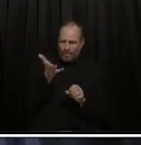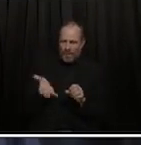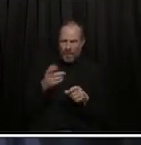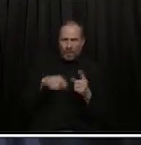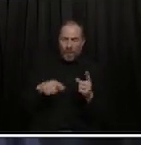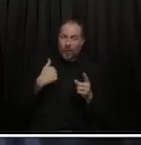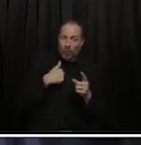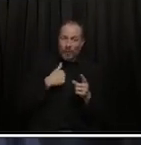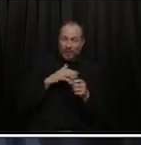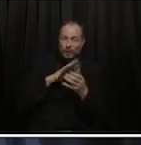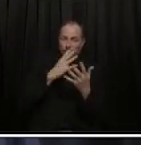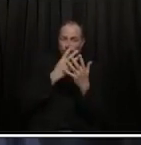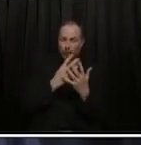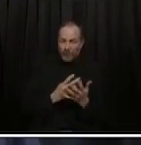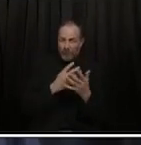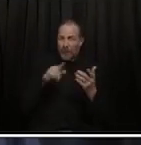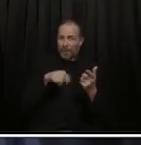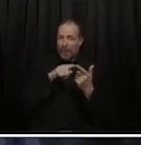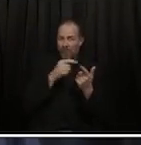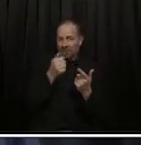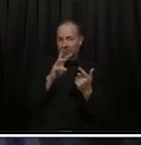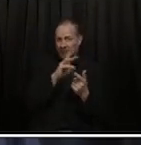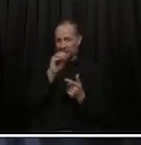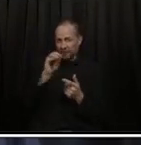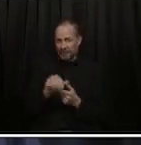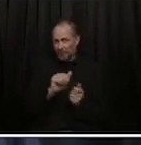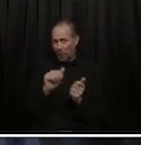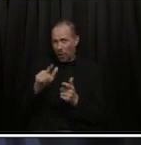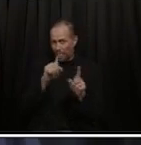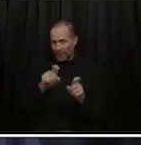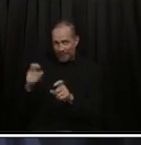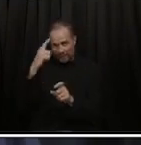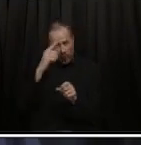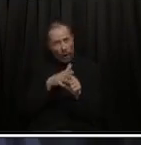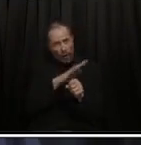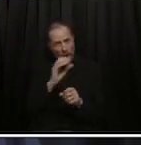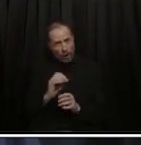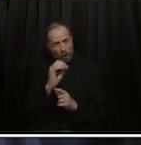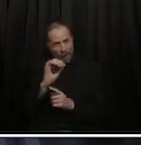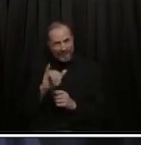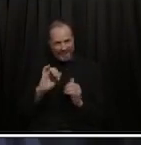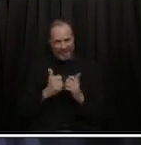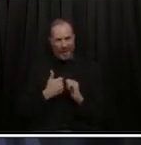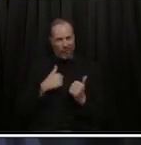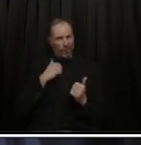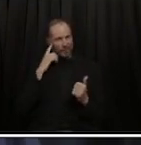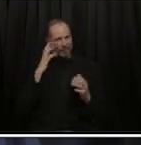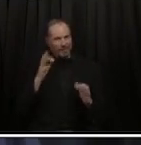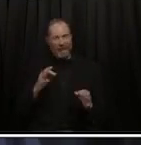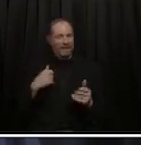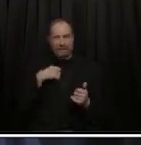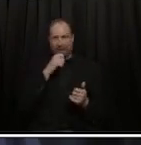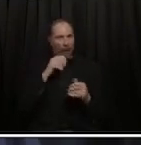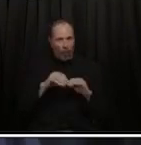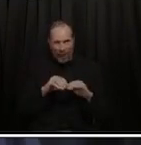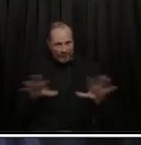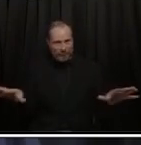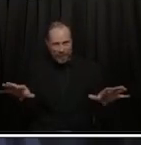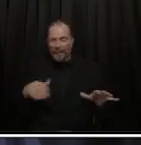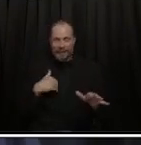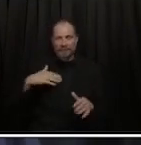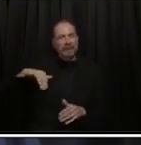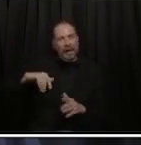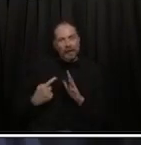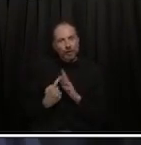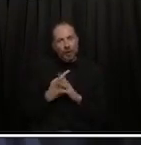about 16% of all tests done in our state for the Omicron variant. That's how we can conclude it's not widespread. It has not yet showed up in the